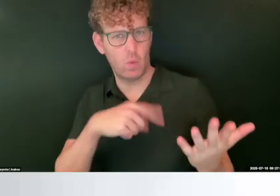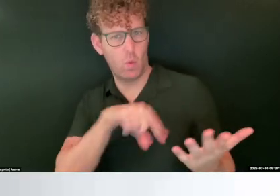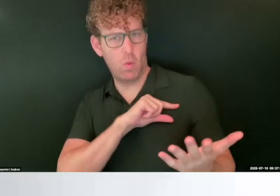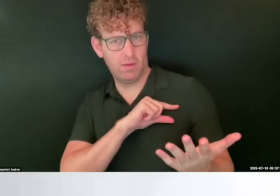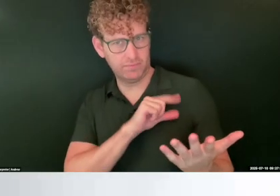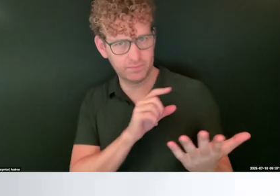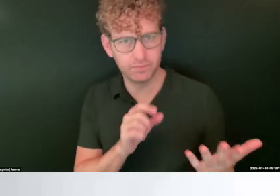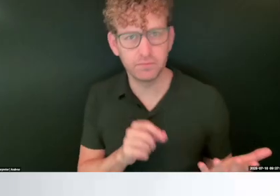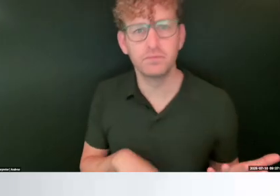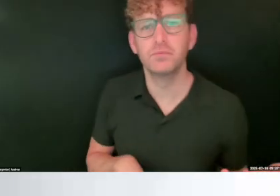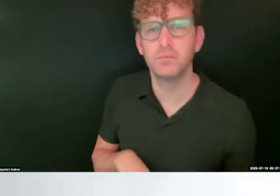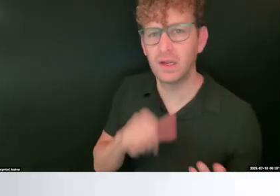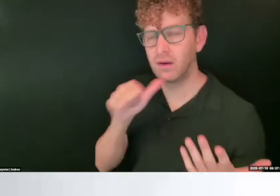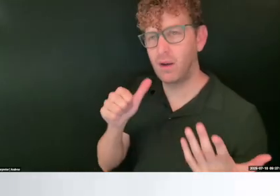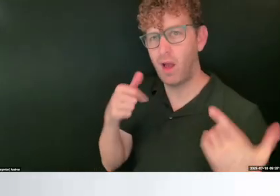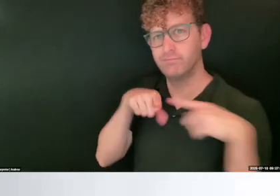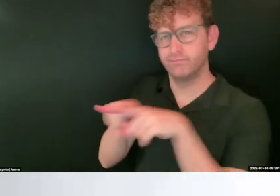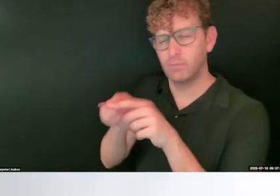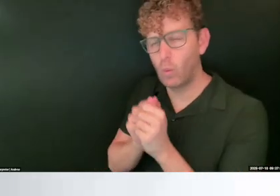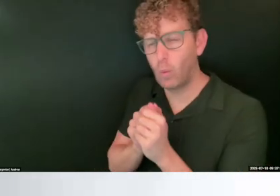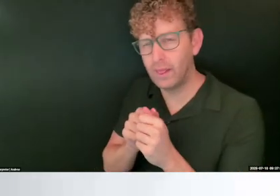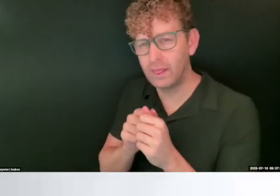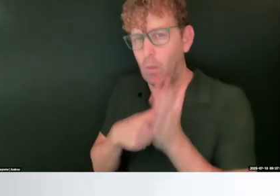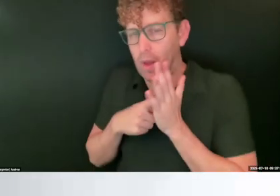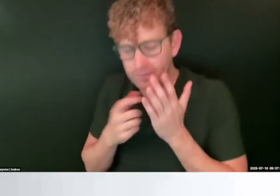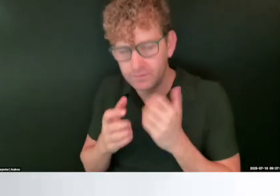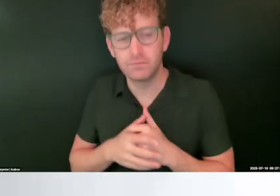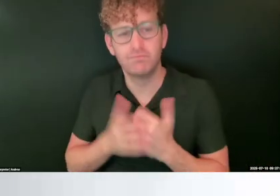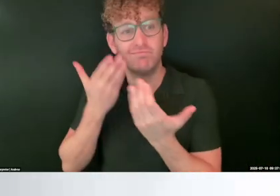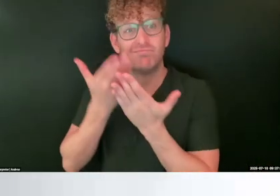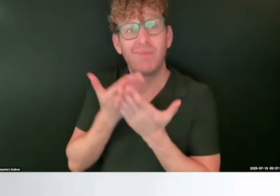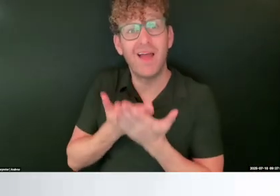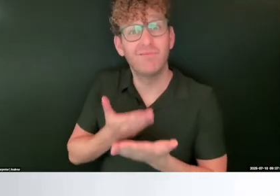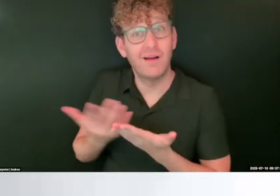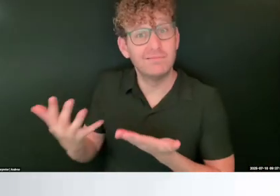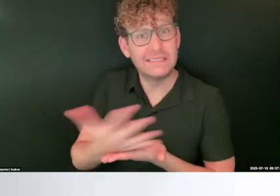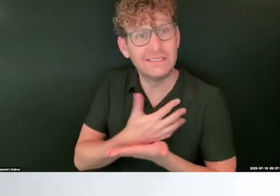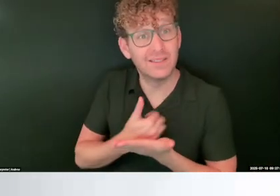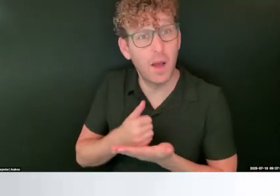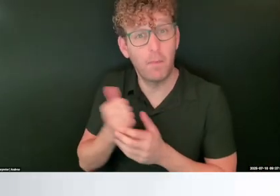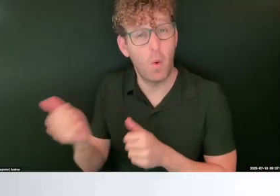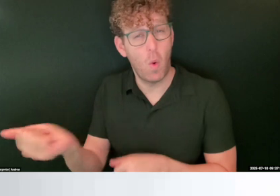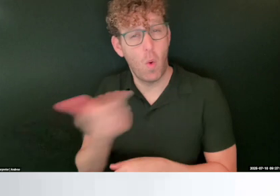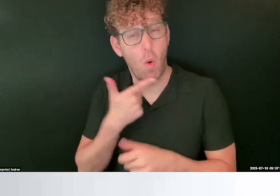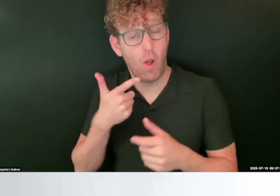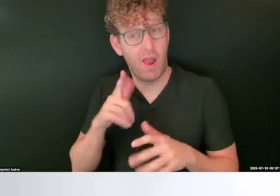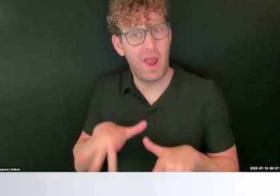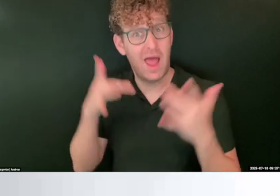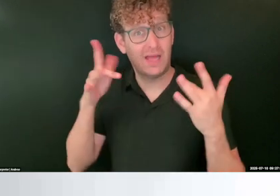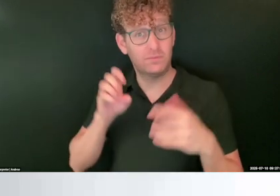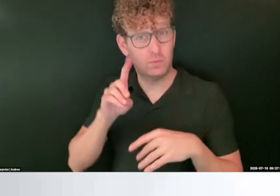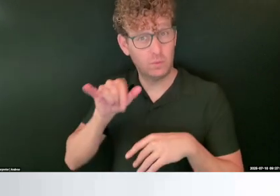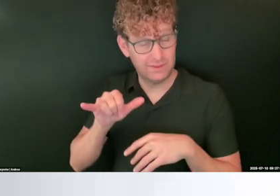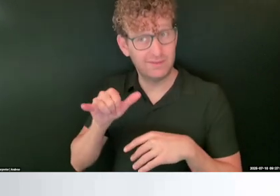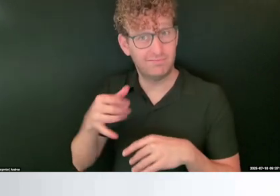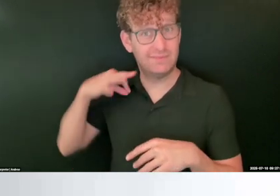verify these requirements. To verify income, all light-duty vehicle incentive programs should use